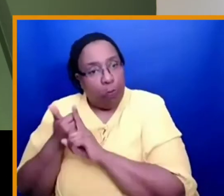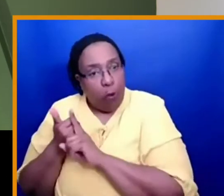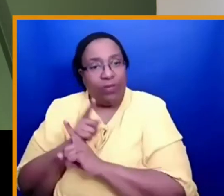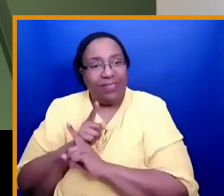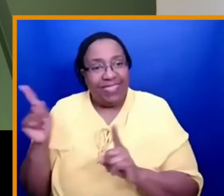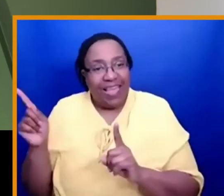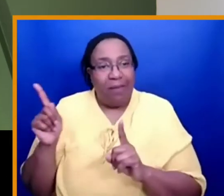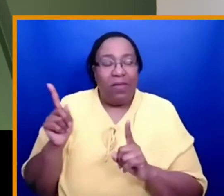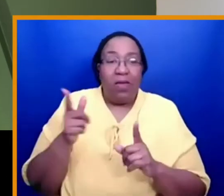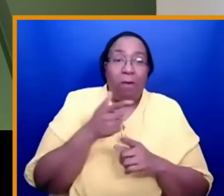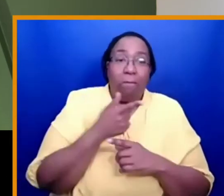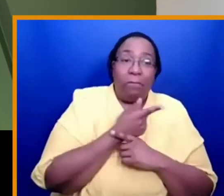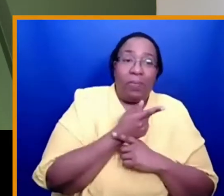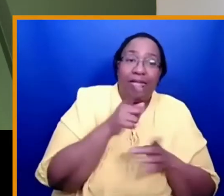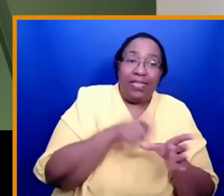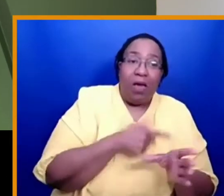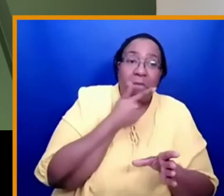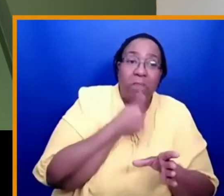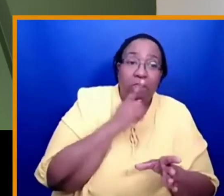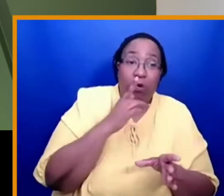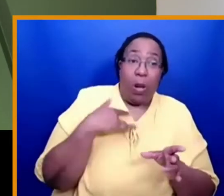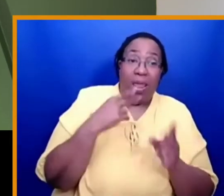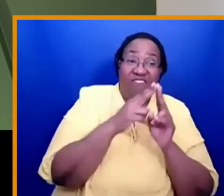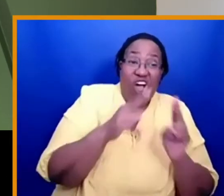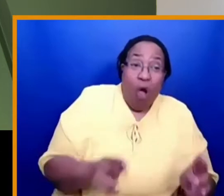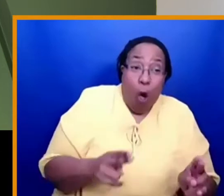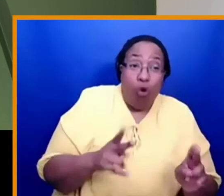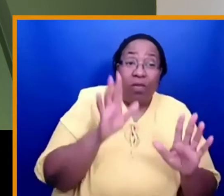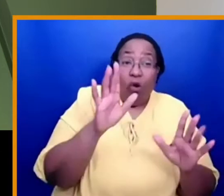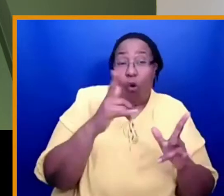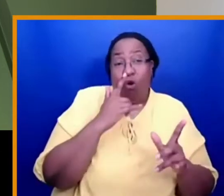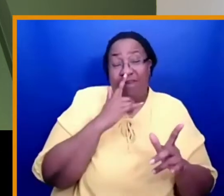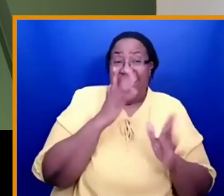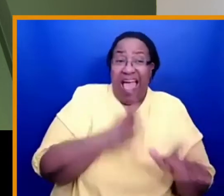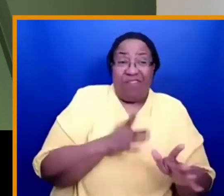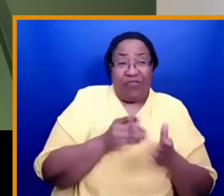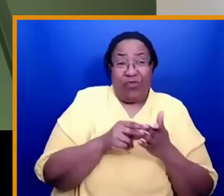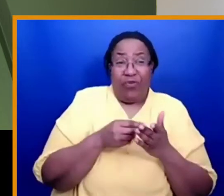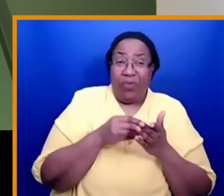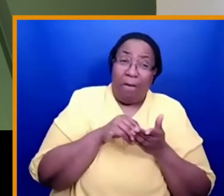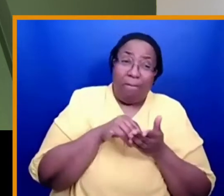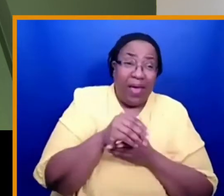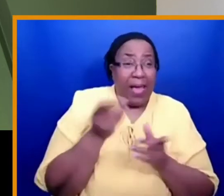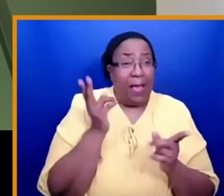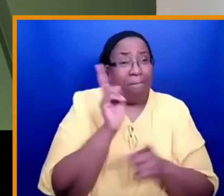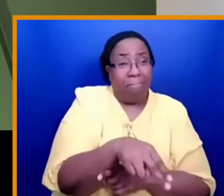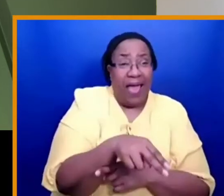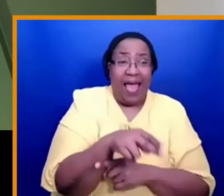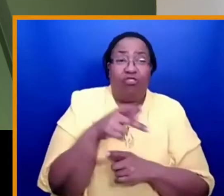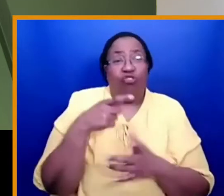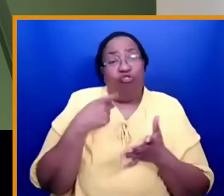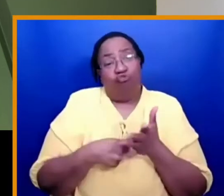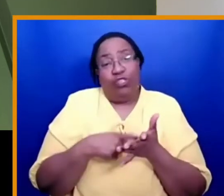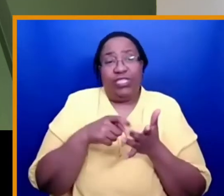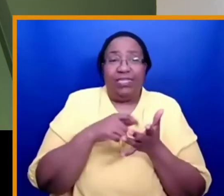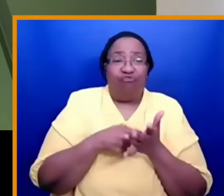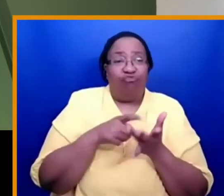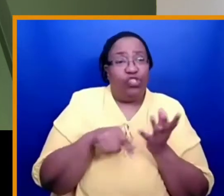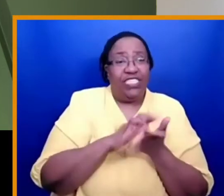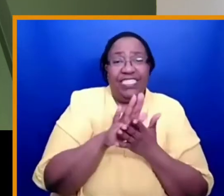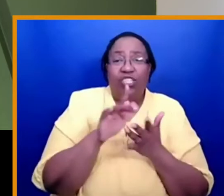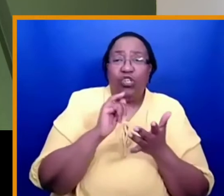Rishi Sunak's £200 loan on their energy bills over 5 years that they won't have got the benefit of. Young people are feeling